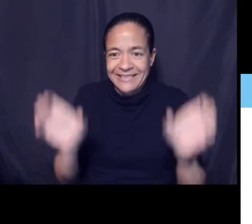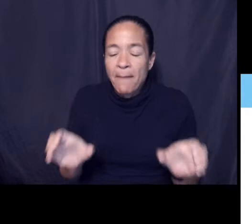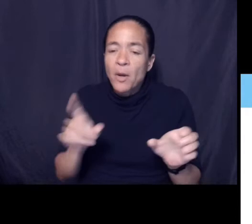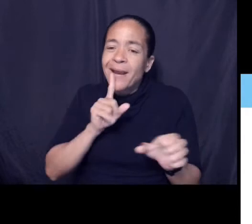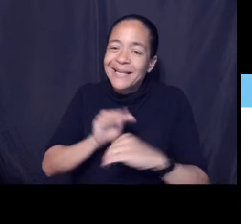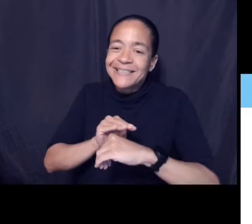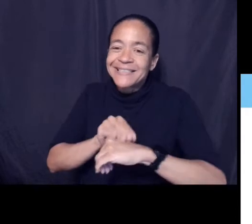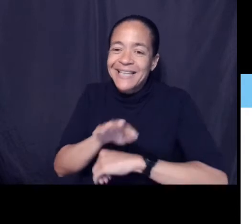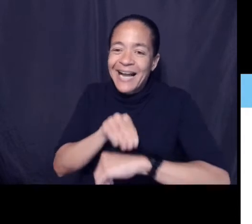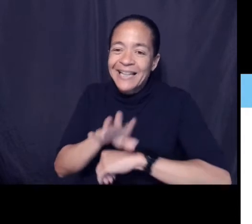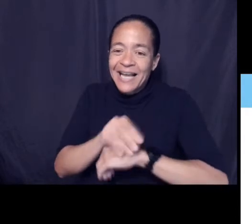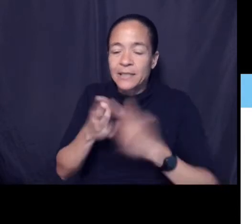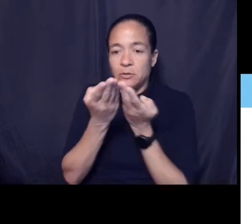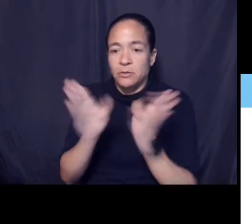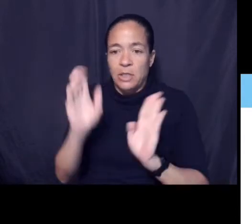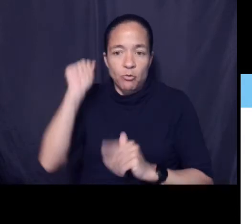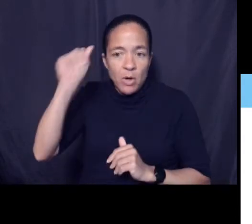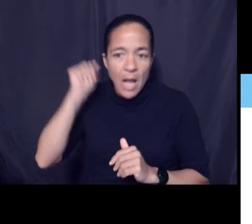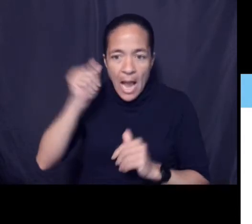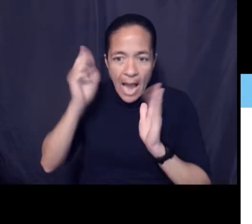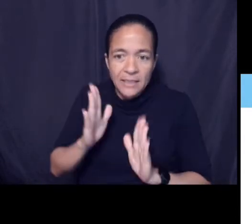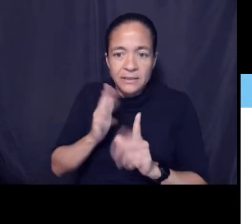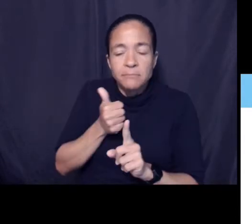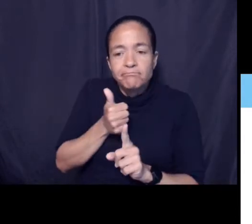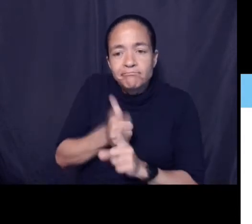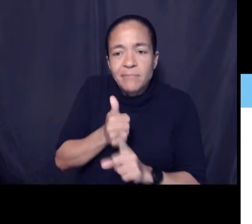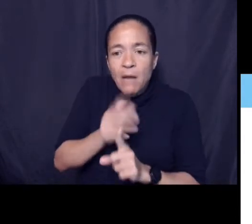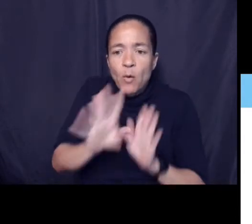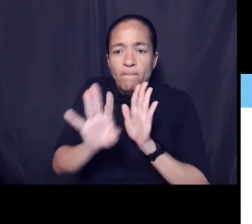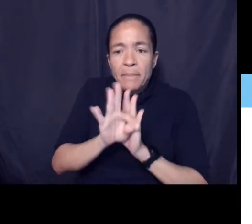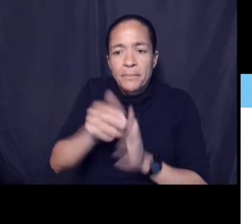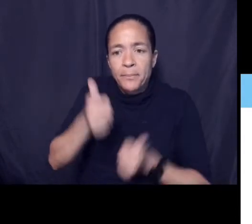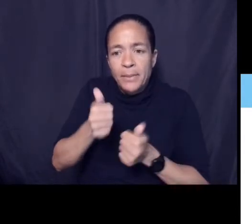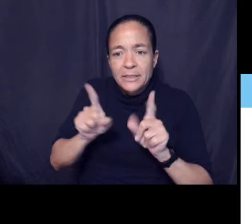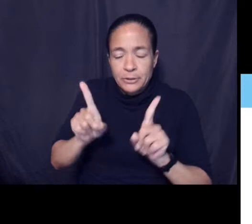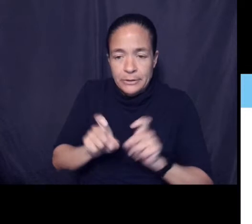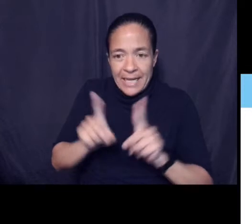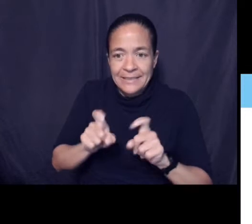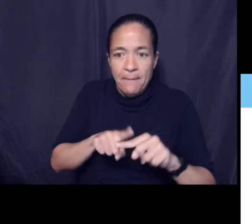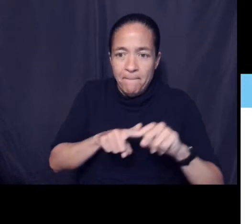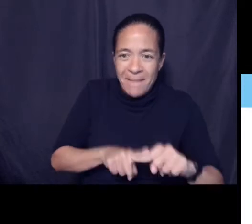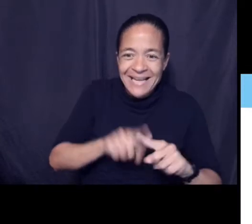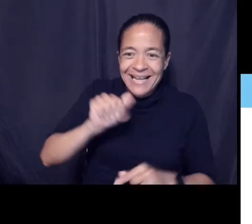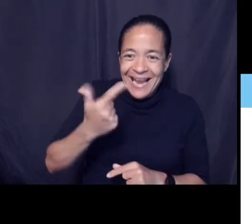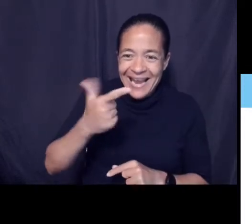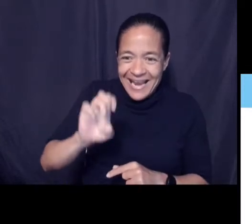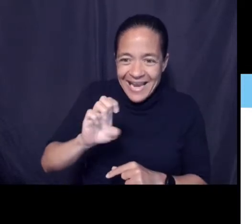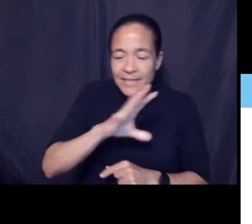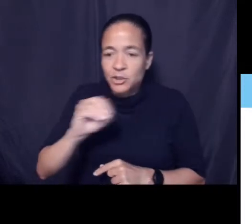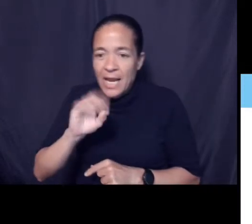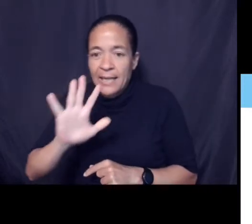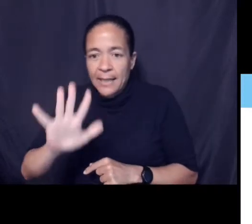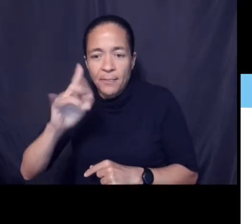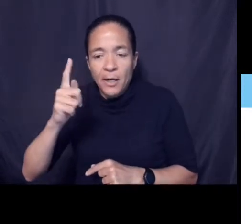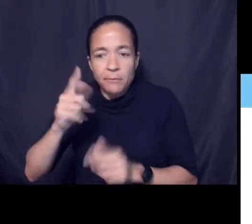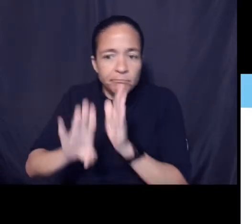a guideline. Generally, audiologists are selecting the testing that they do, not only based on the patient's age, but also on